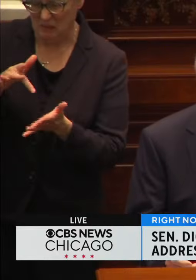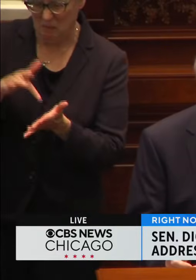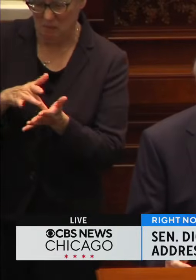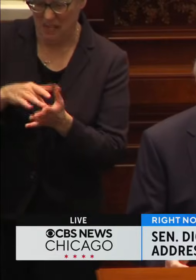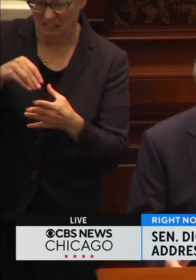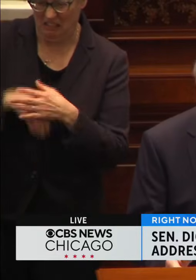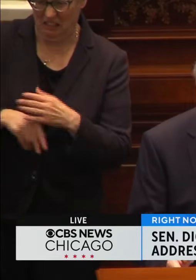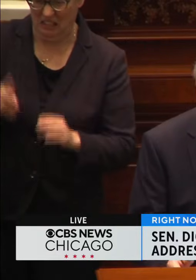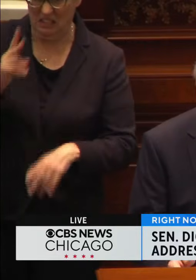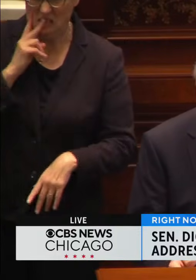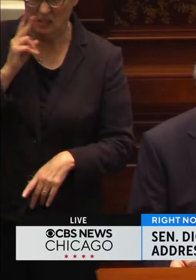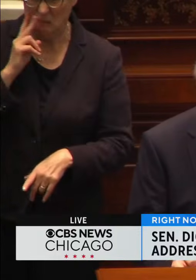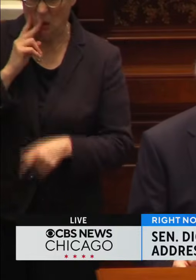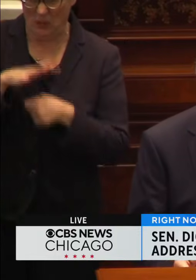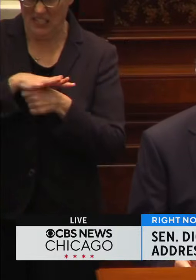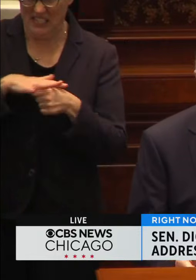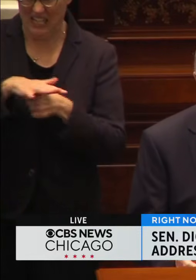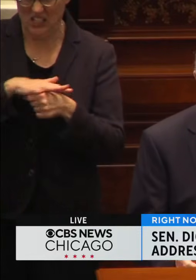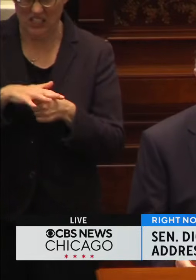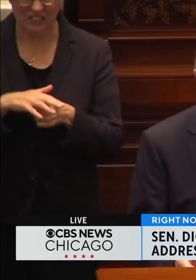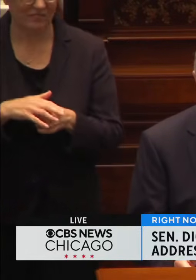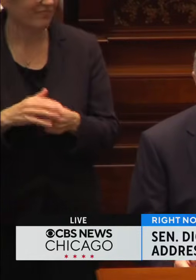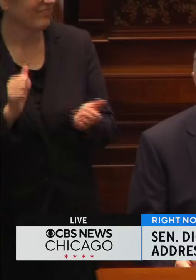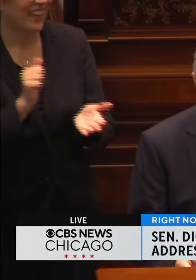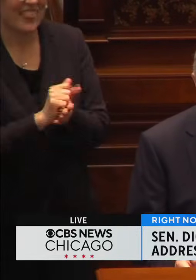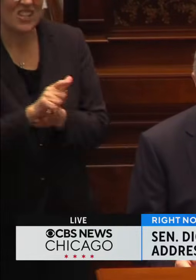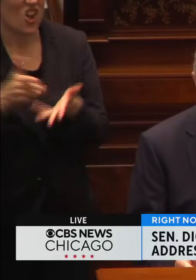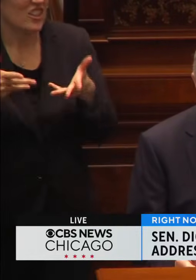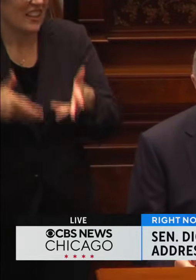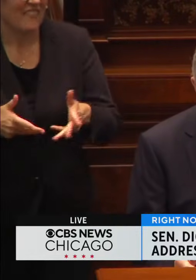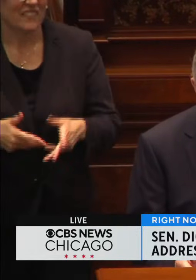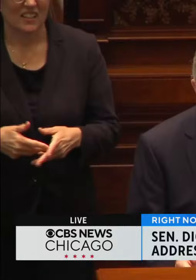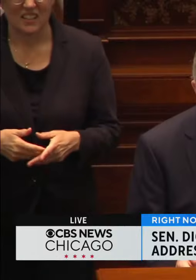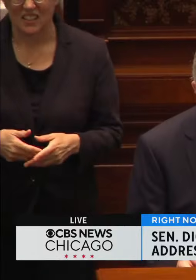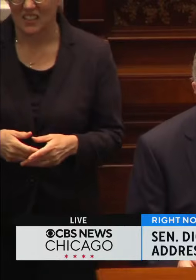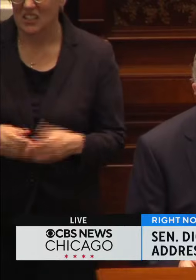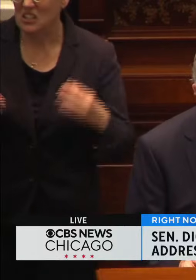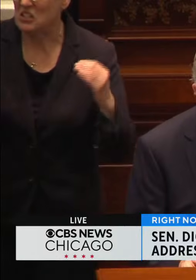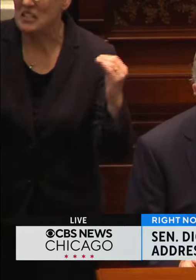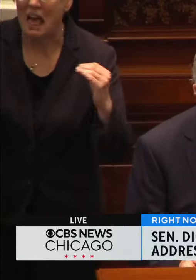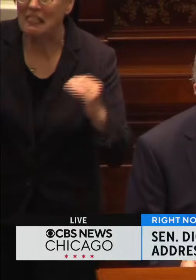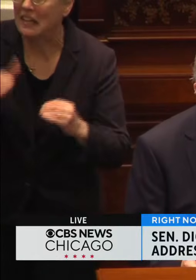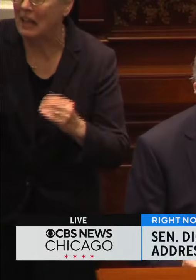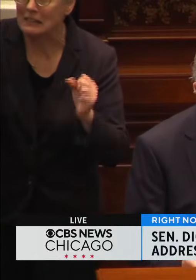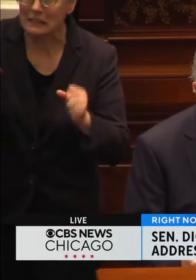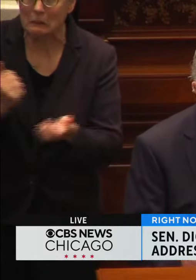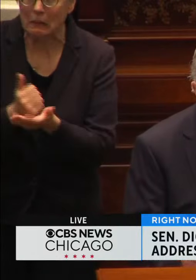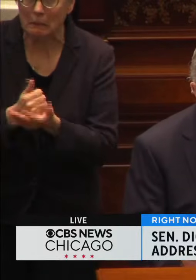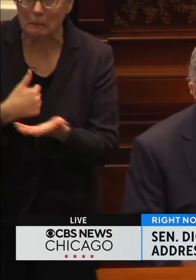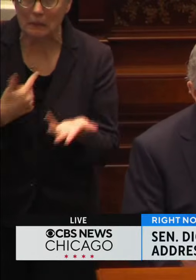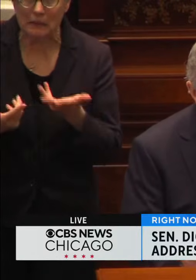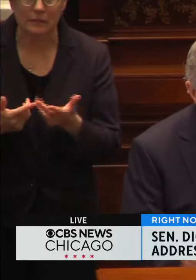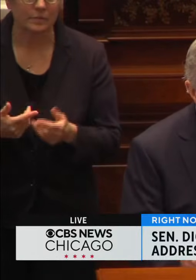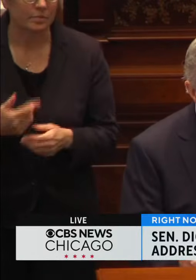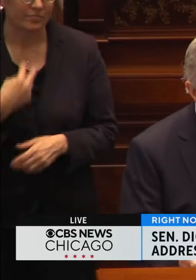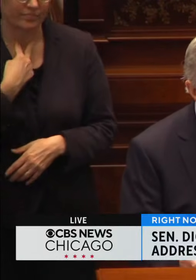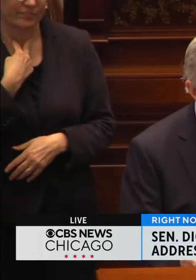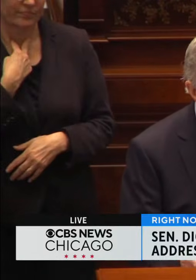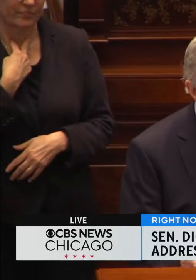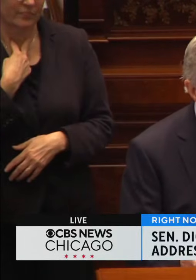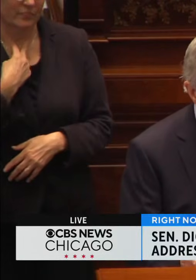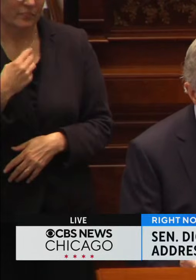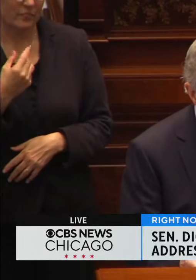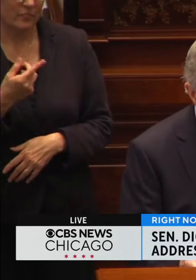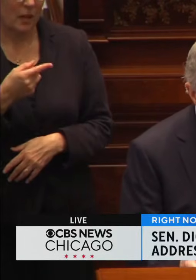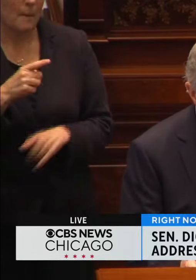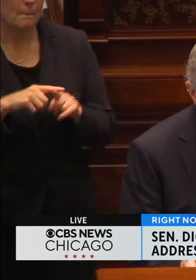in the smoking section? She said, that's all we got. And I said, isn't there something you can do? And she said, no, but Congressman, there's